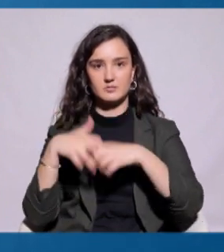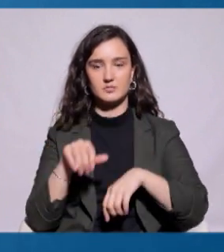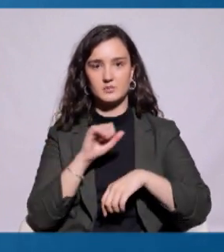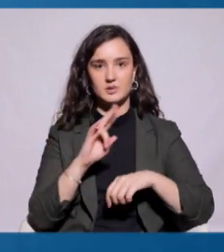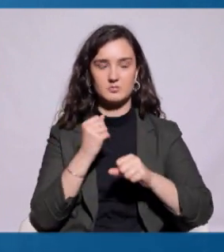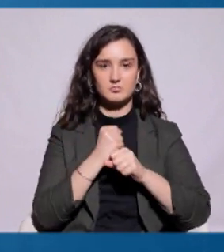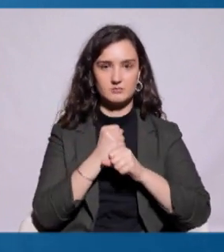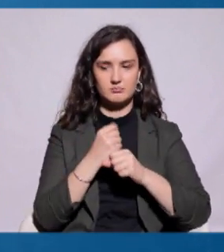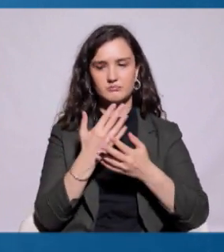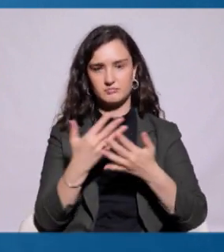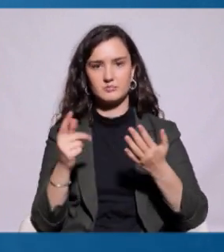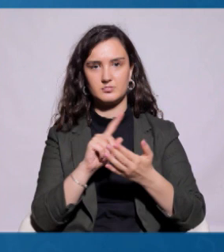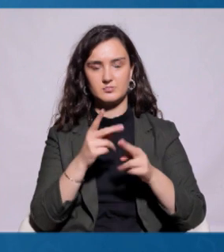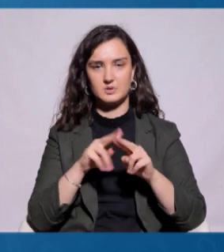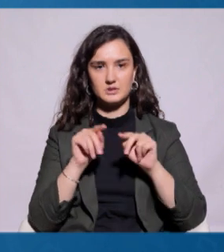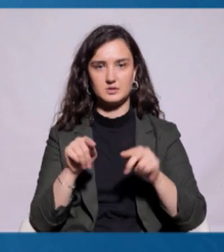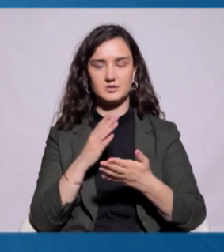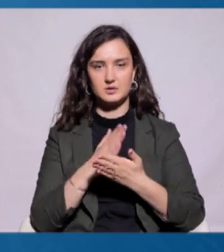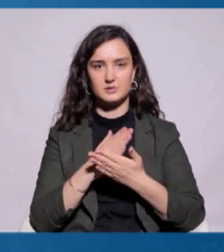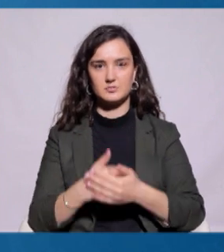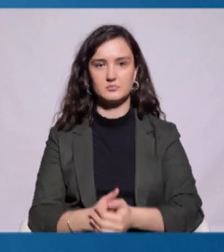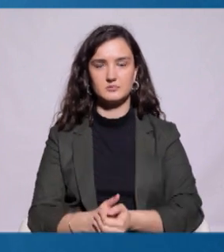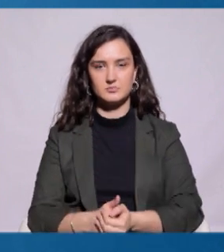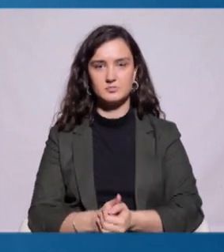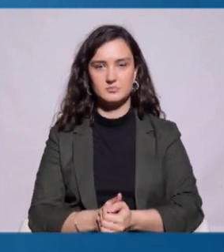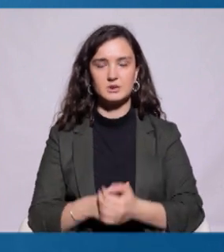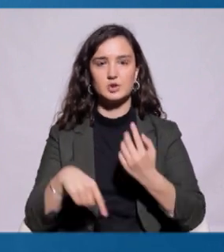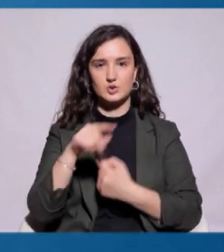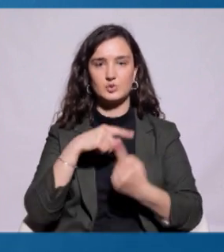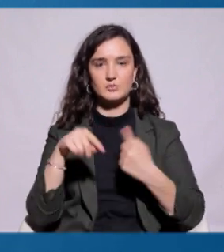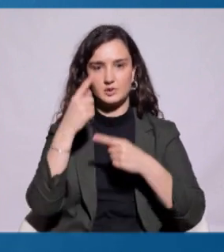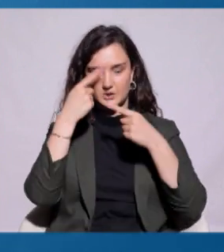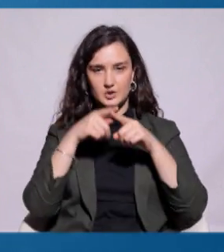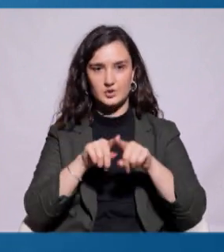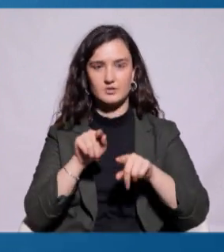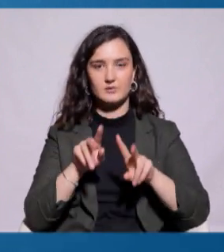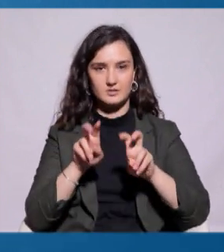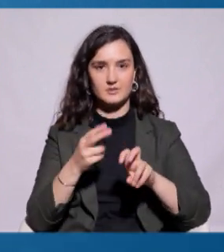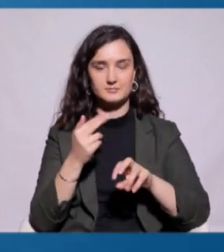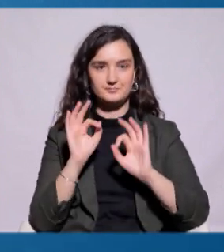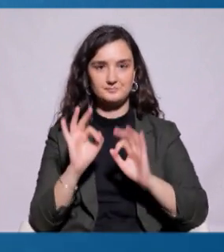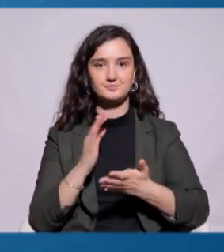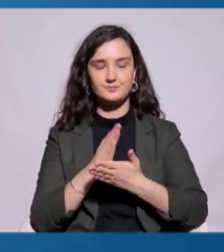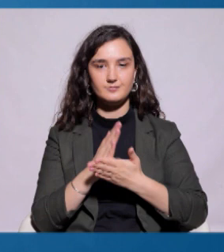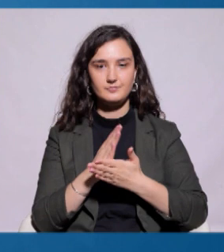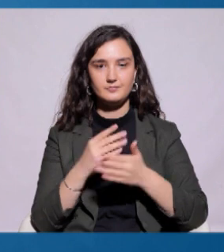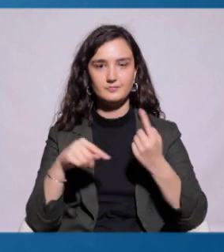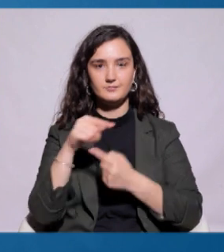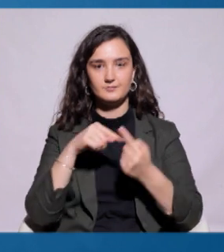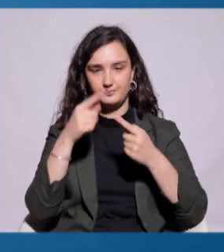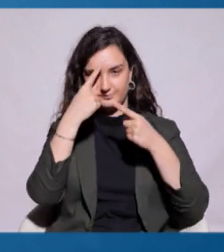or make products. This is industrial engineering. You are absolutely right.